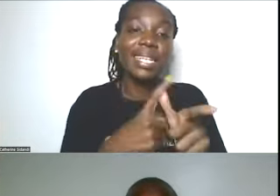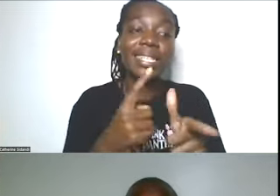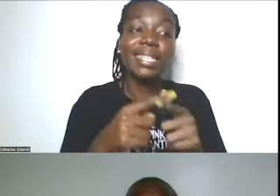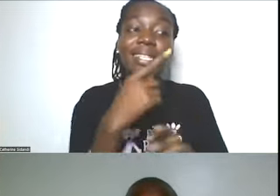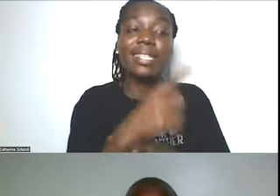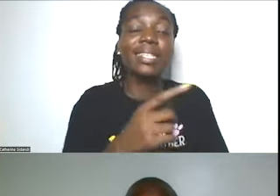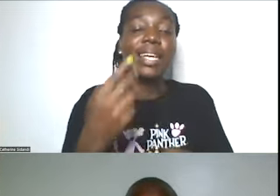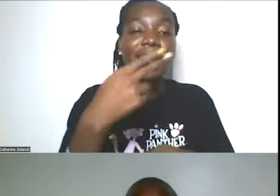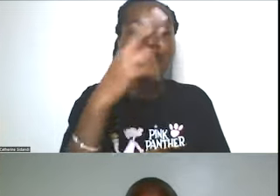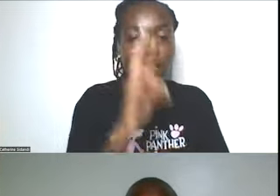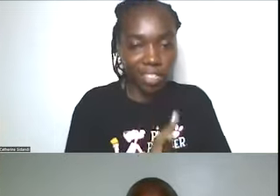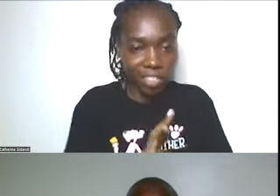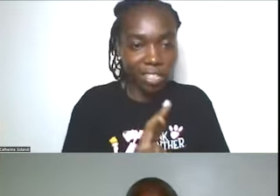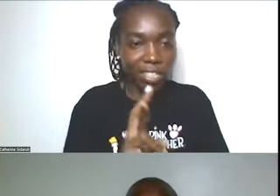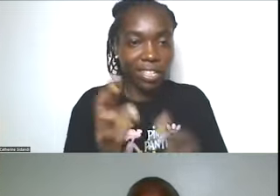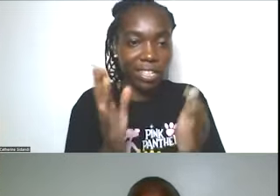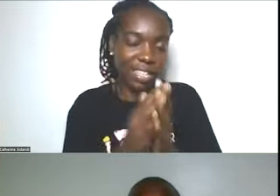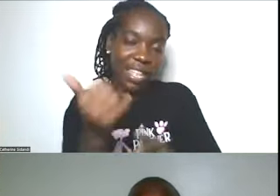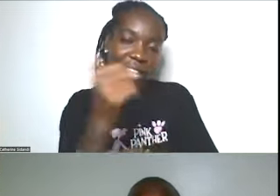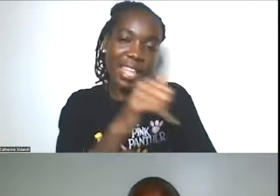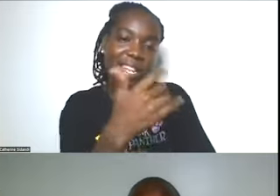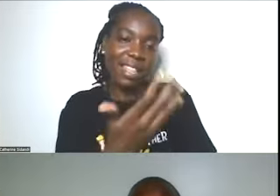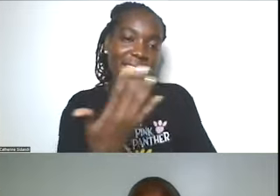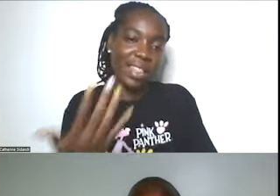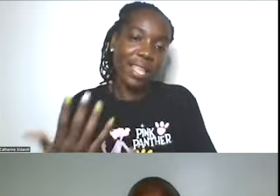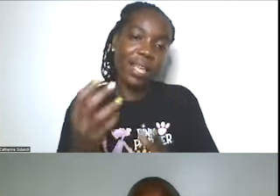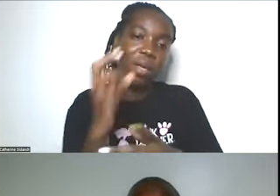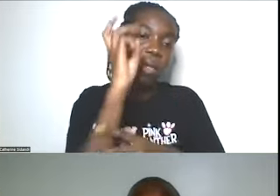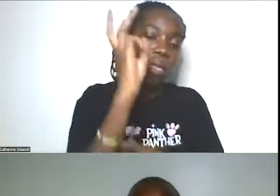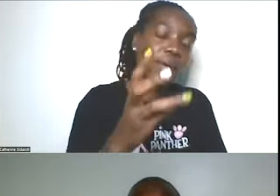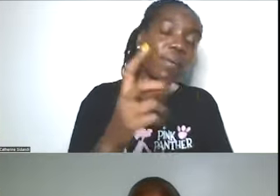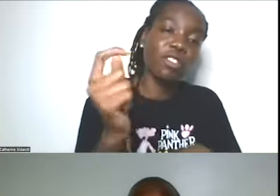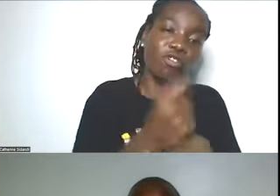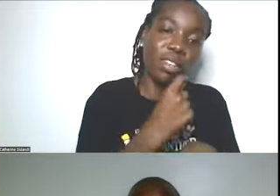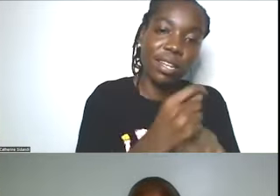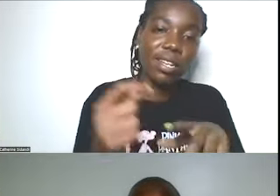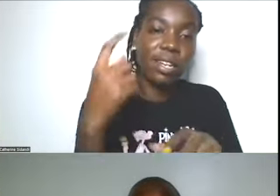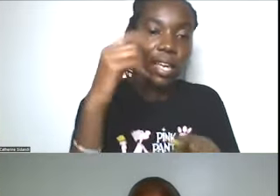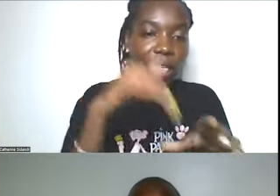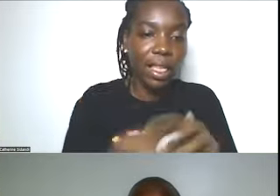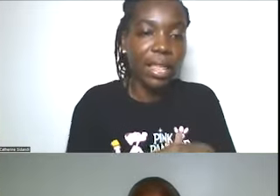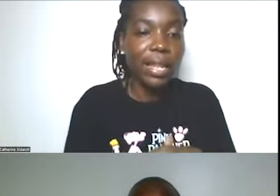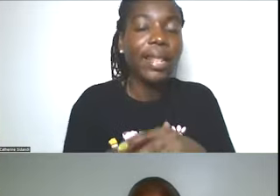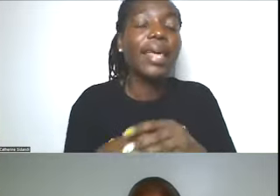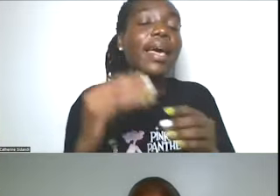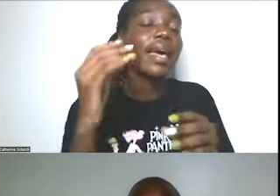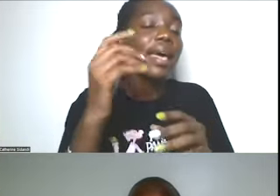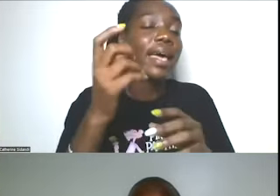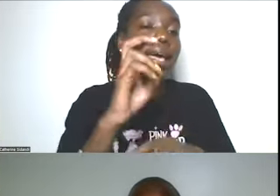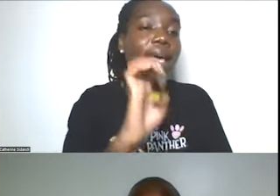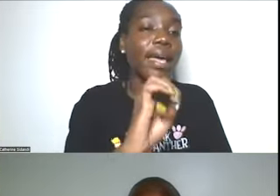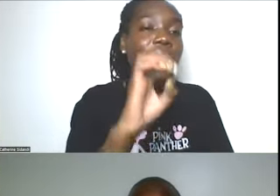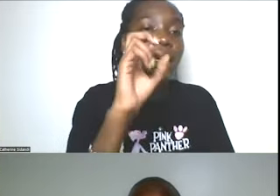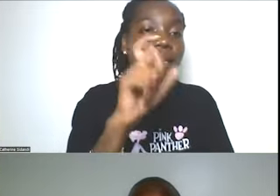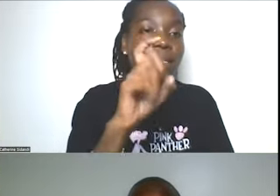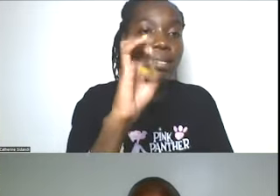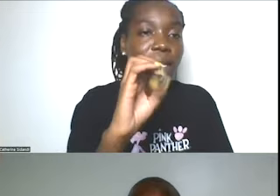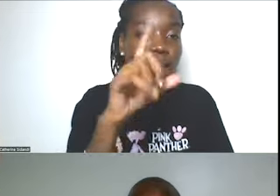expert on that, and any other. He's actually running trainings on Excel for you to become an expert in compiling this